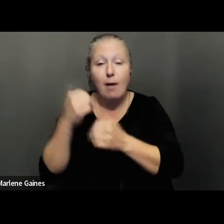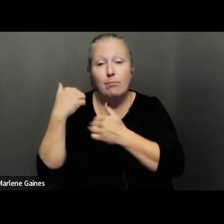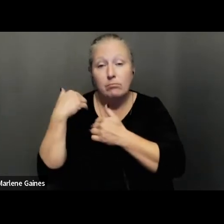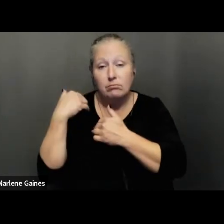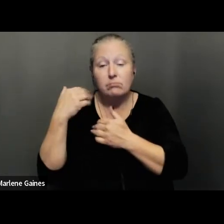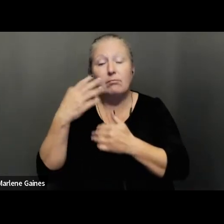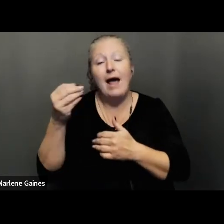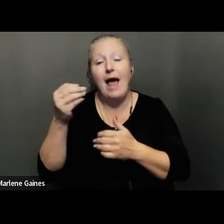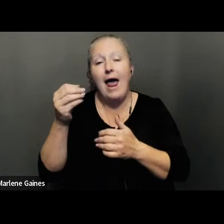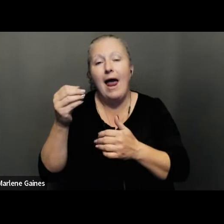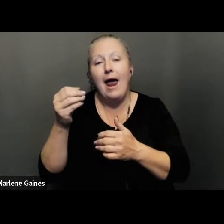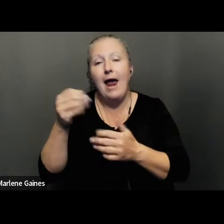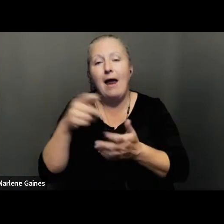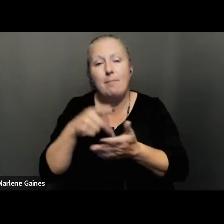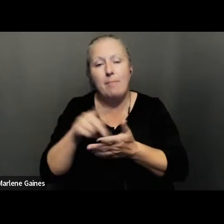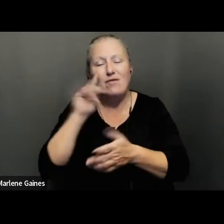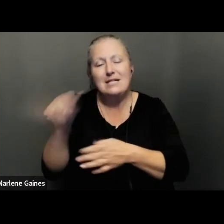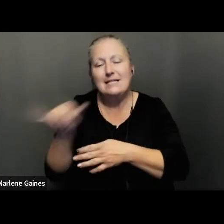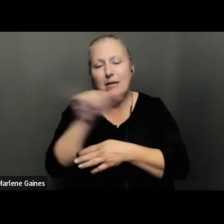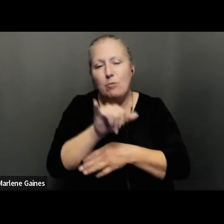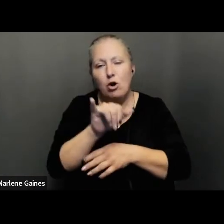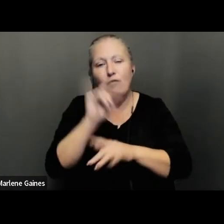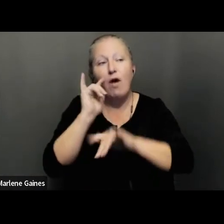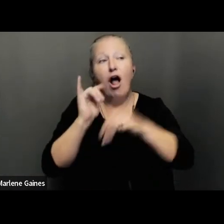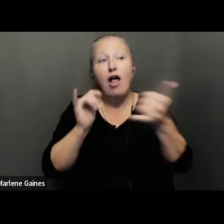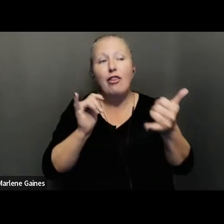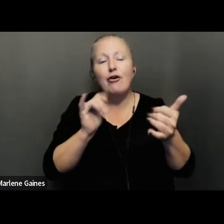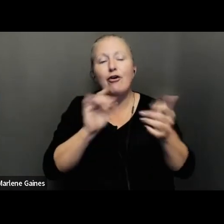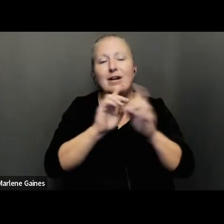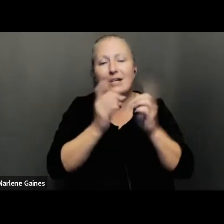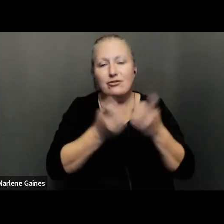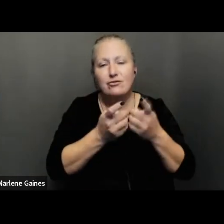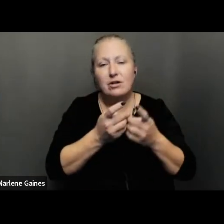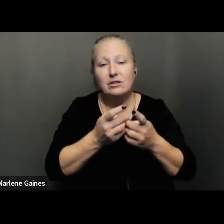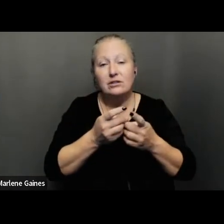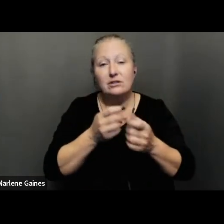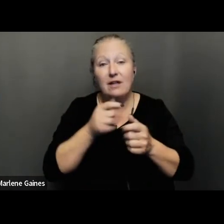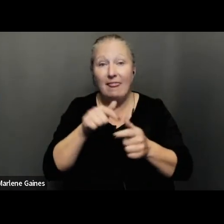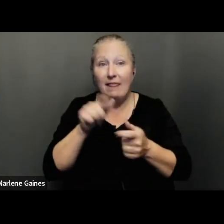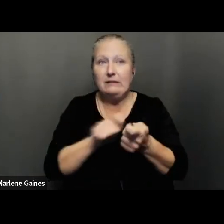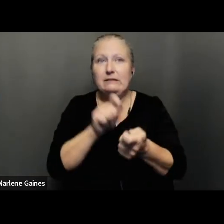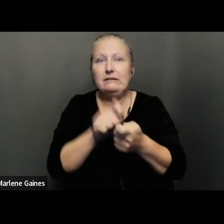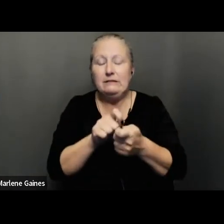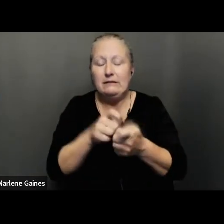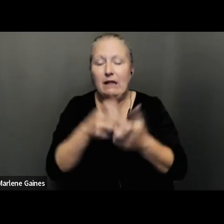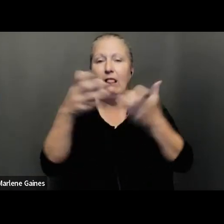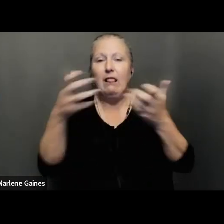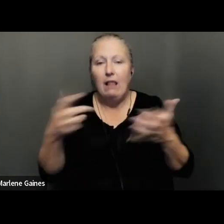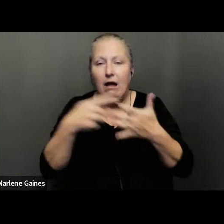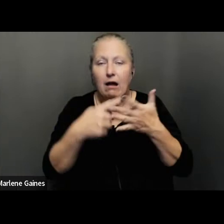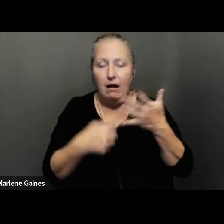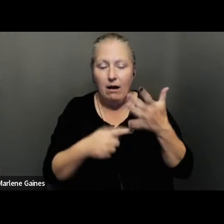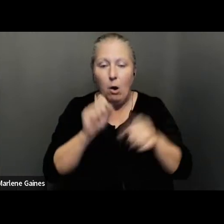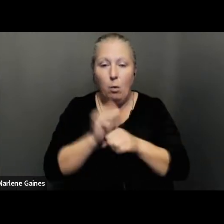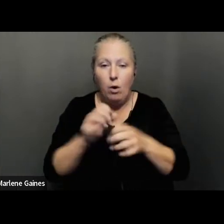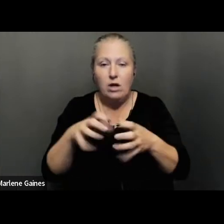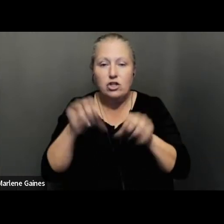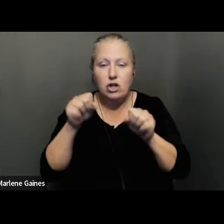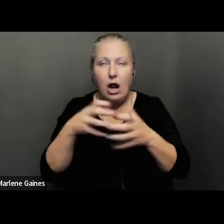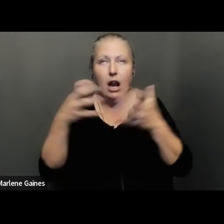with similar positions in neighboring districts. So following this very detailed work that took the best part of the year,